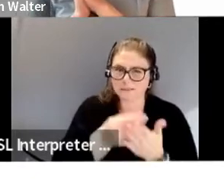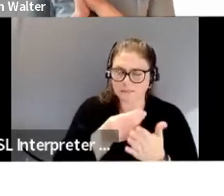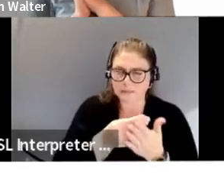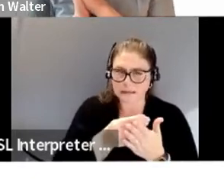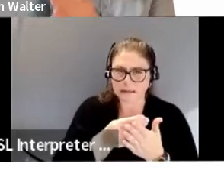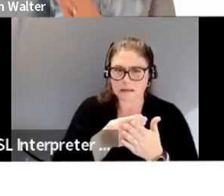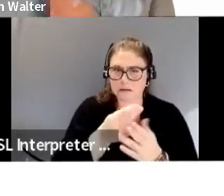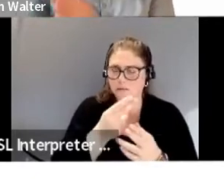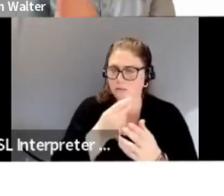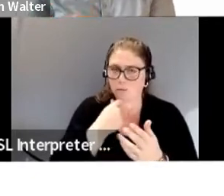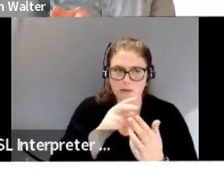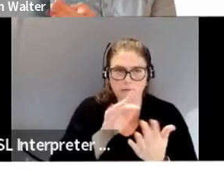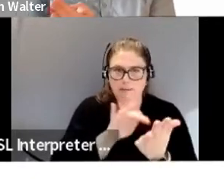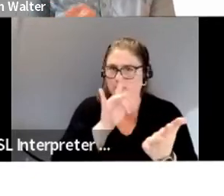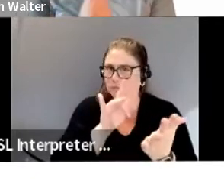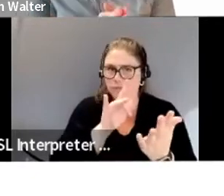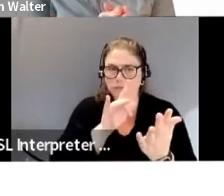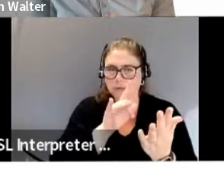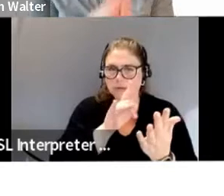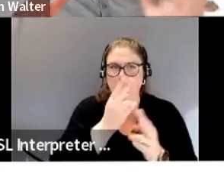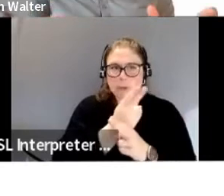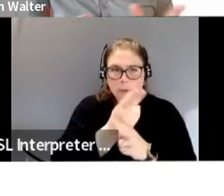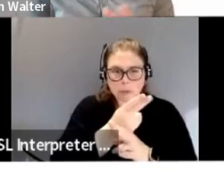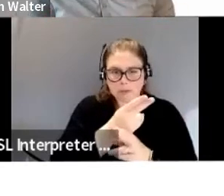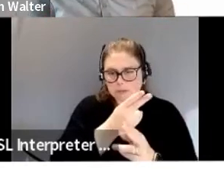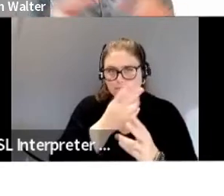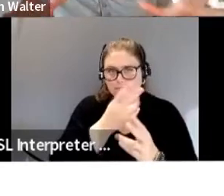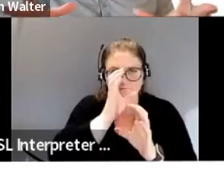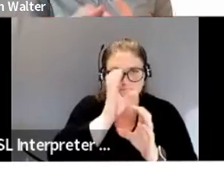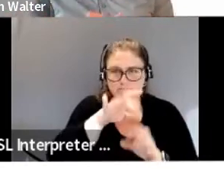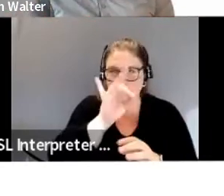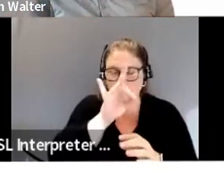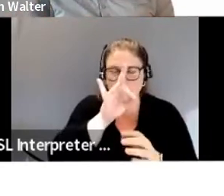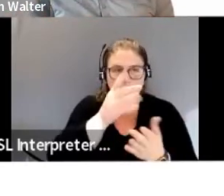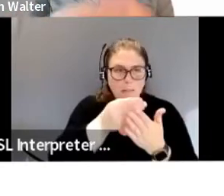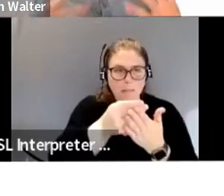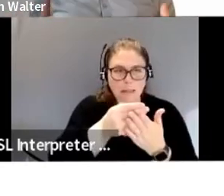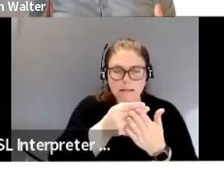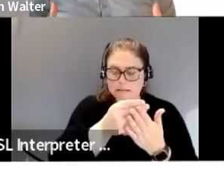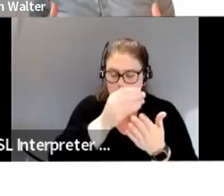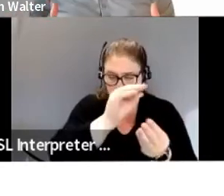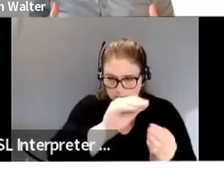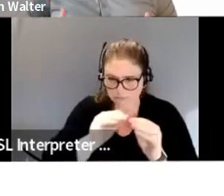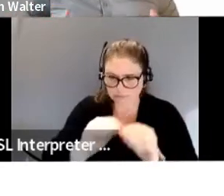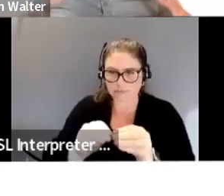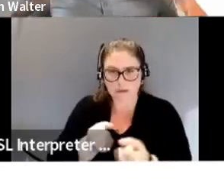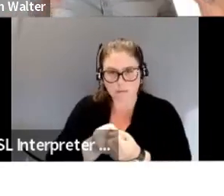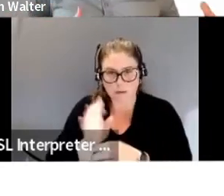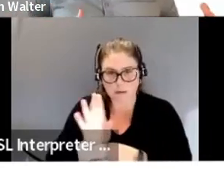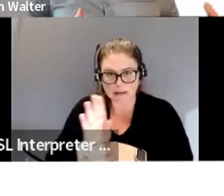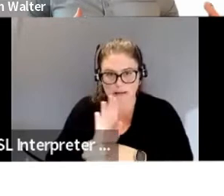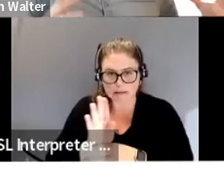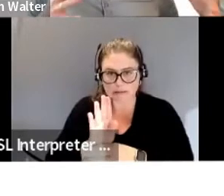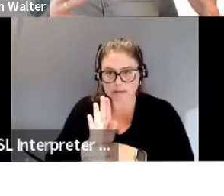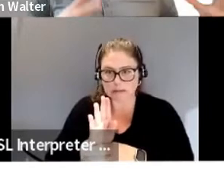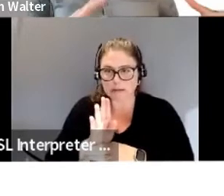Our team had gotten really, really, really good at navigating the challenging and kind of overcomplicated space of grant funding. And so we